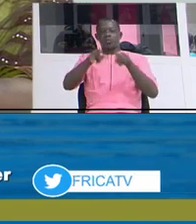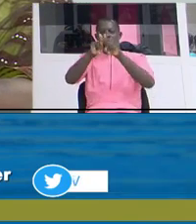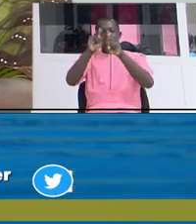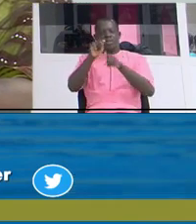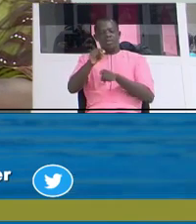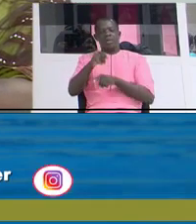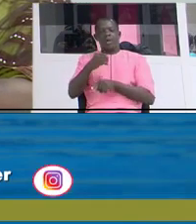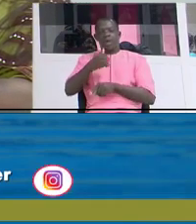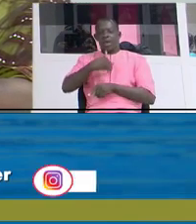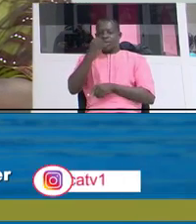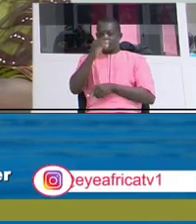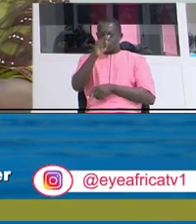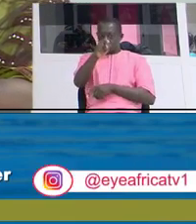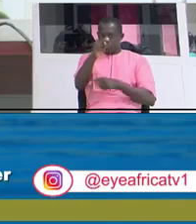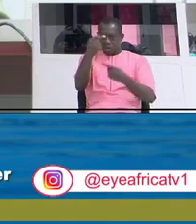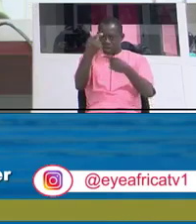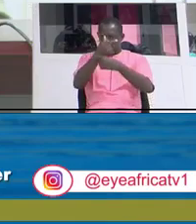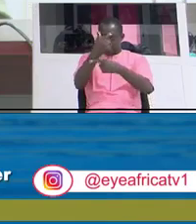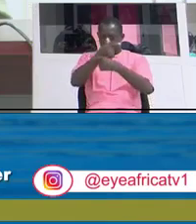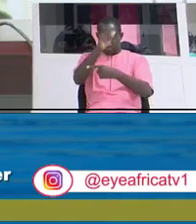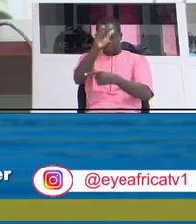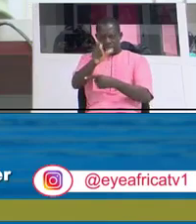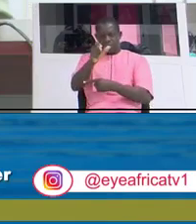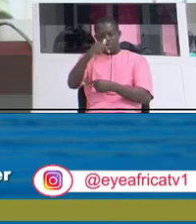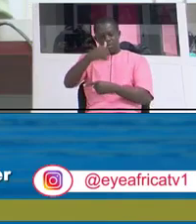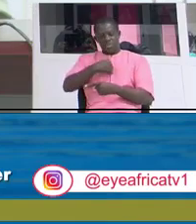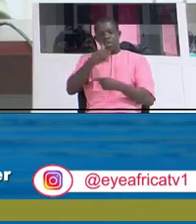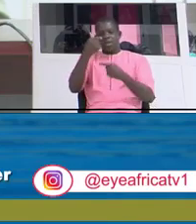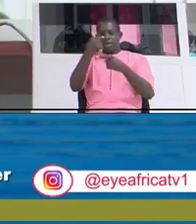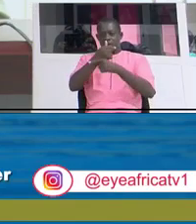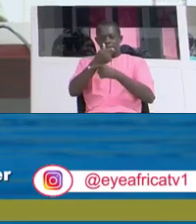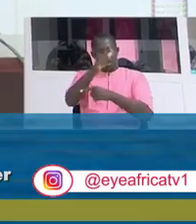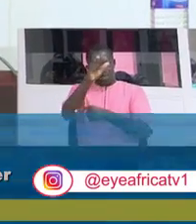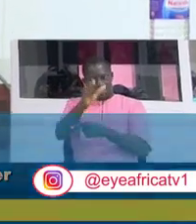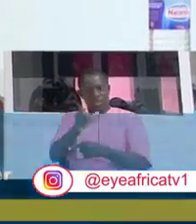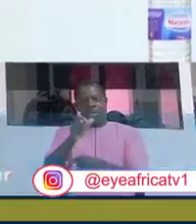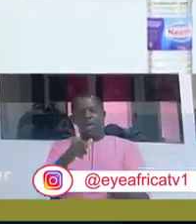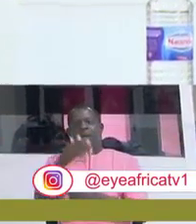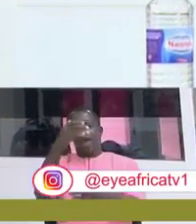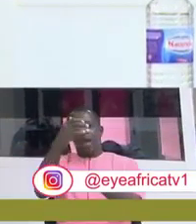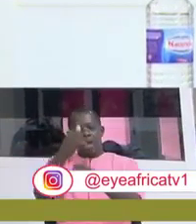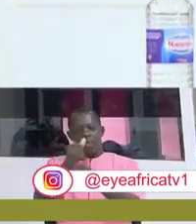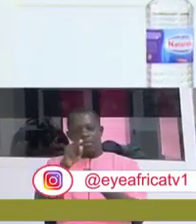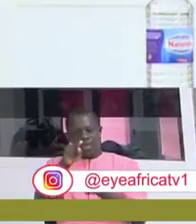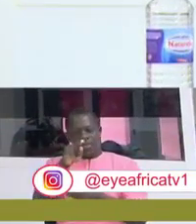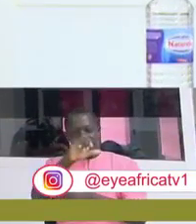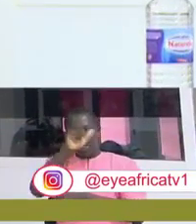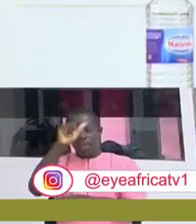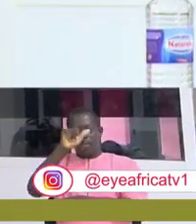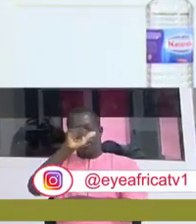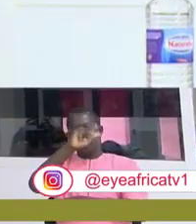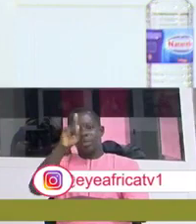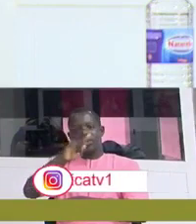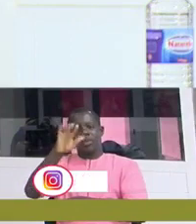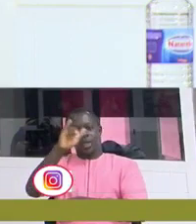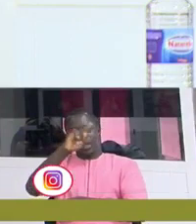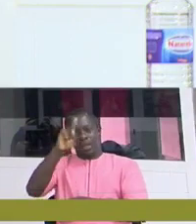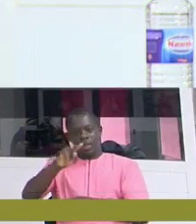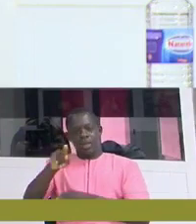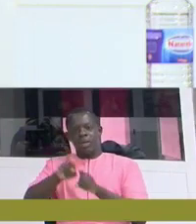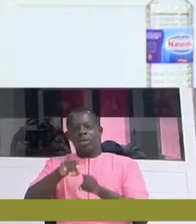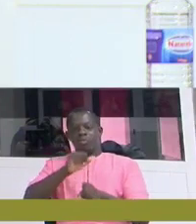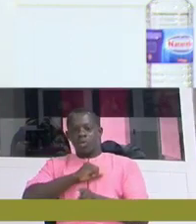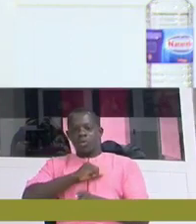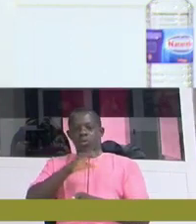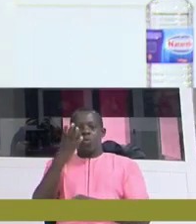You are a Gambian. Ite Gambia ding. I'm a Gambian. Kaya Assis nying. This Assis. Kaya inabe diamula. Whenever he's talking. Woko tubabu kang